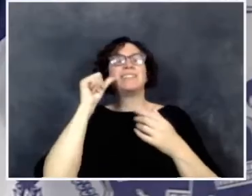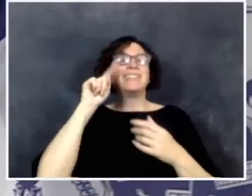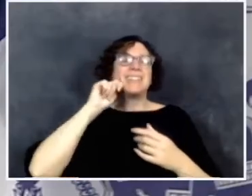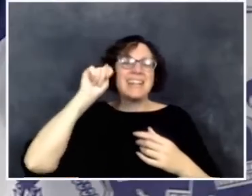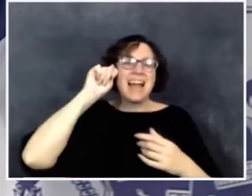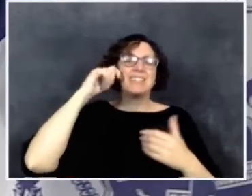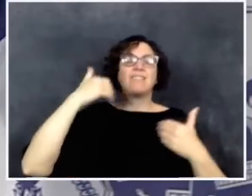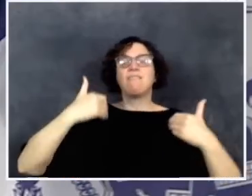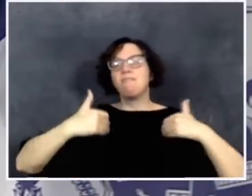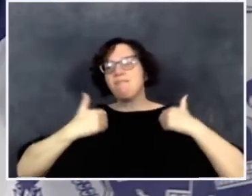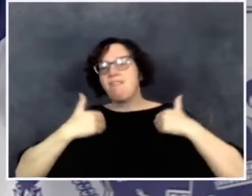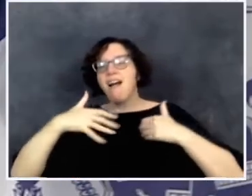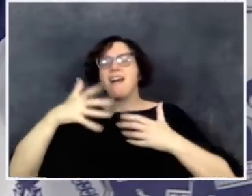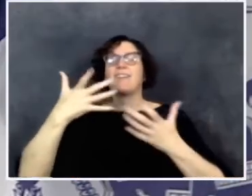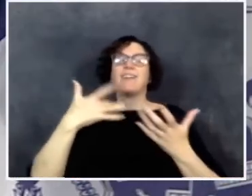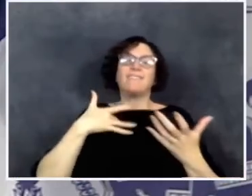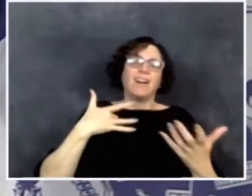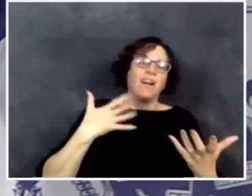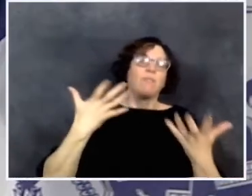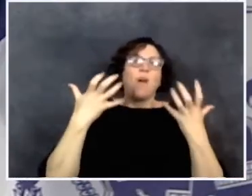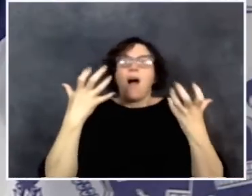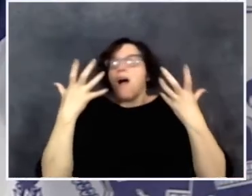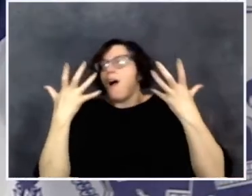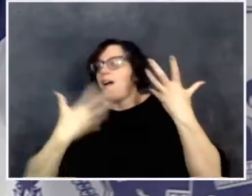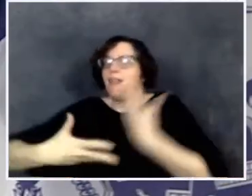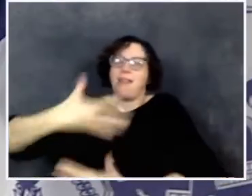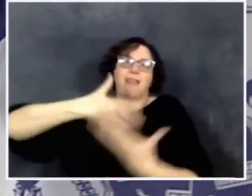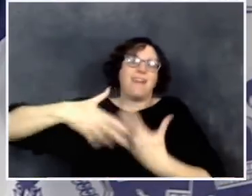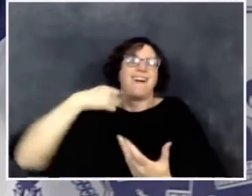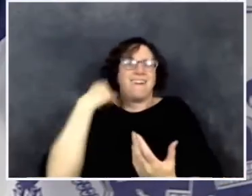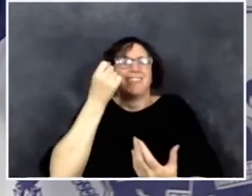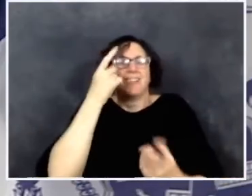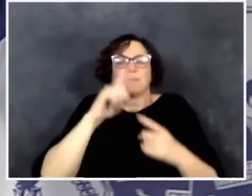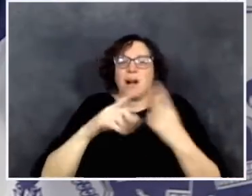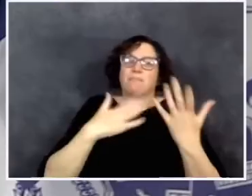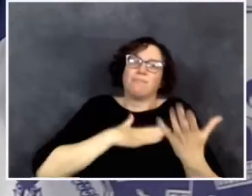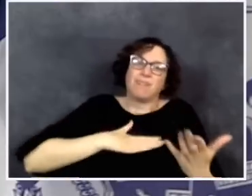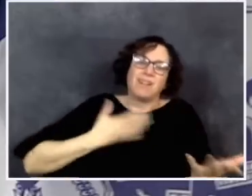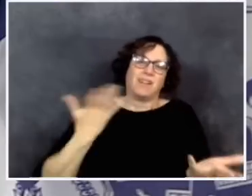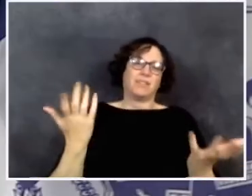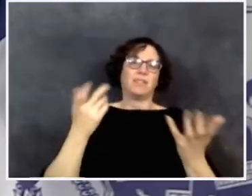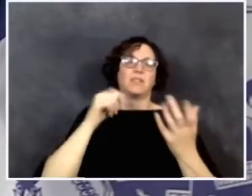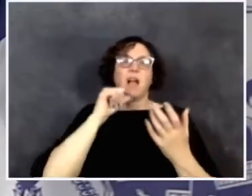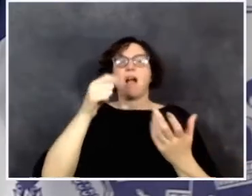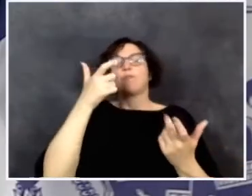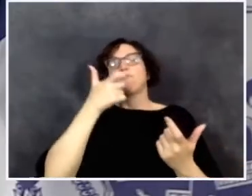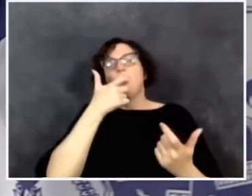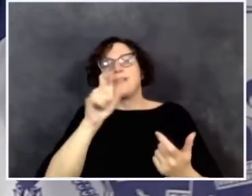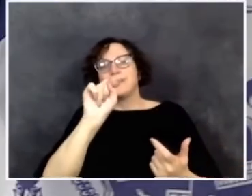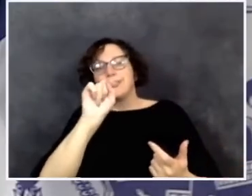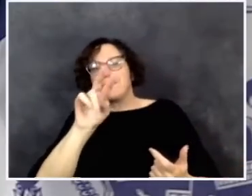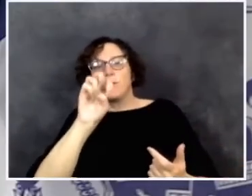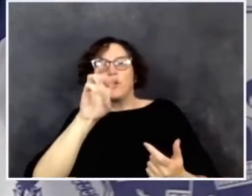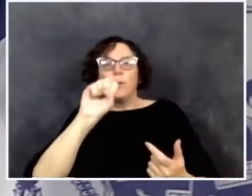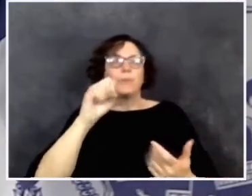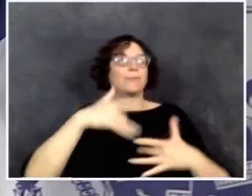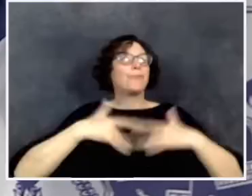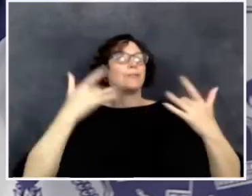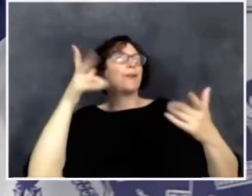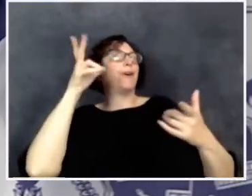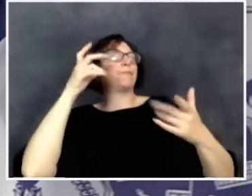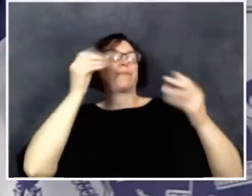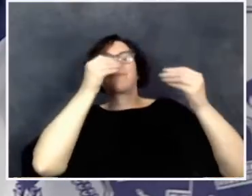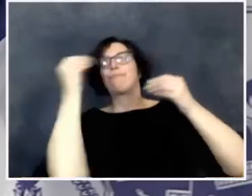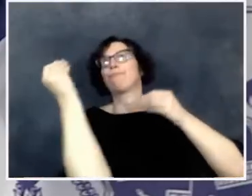do. But you know what? This is different than anything we've lived through in our entire lives. The message has been given over and over again about how dangerous